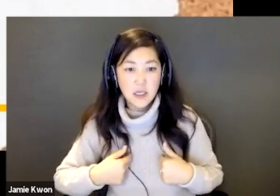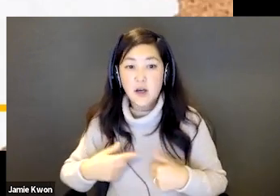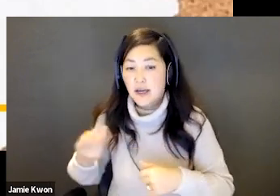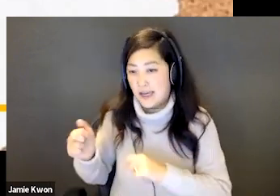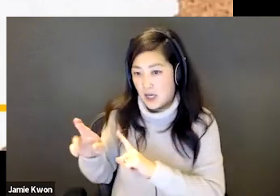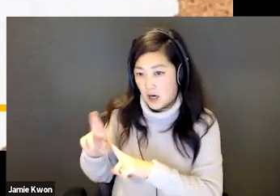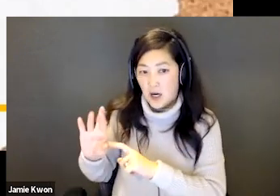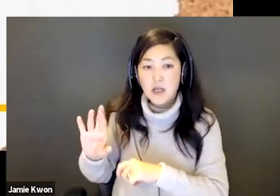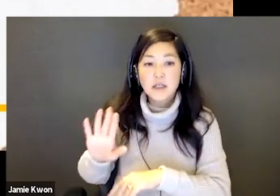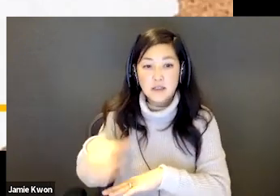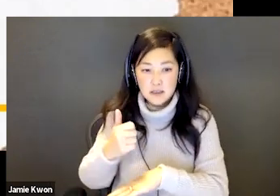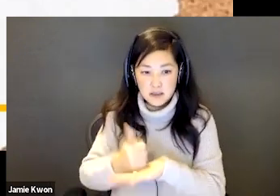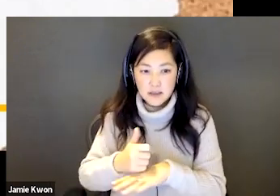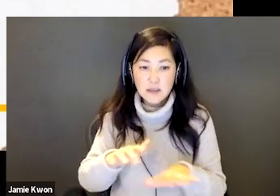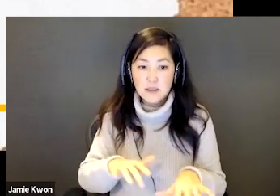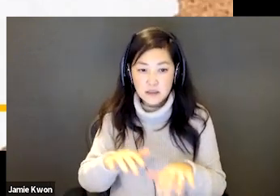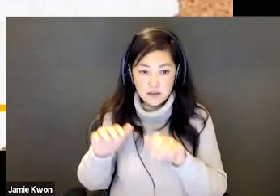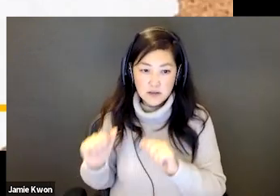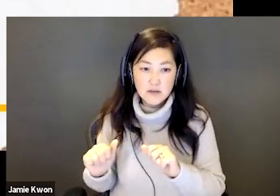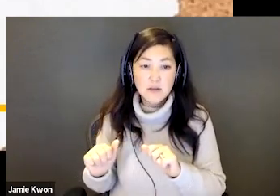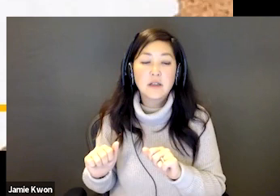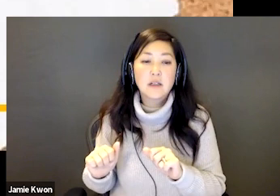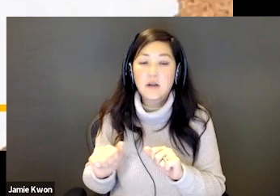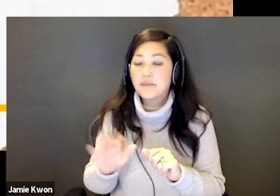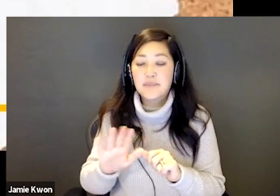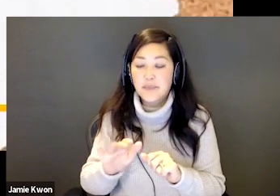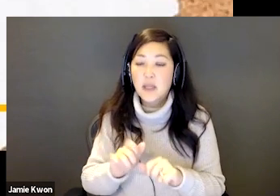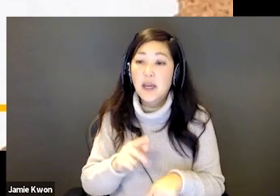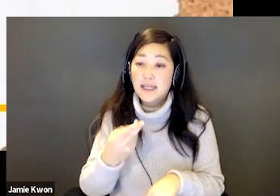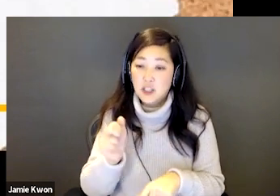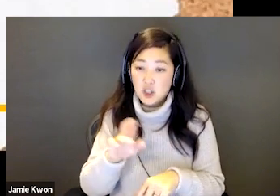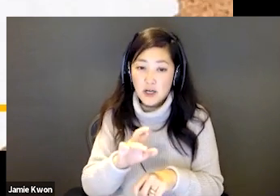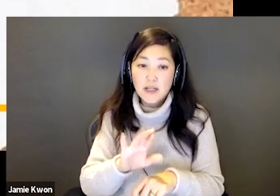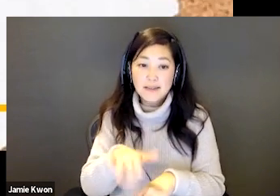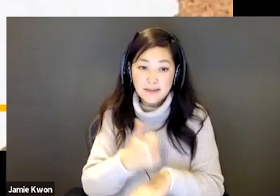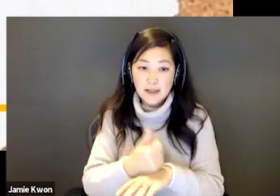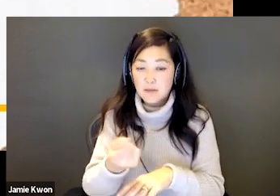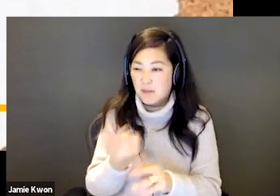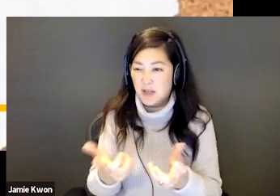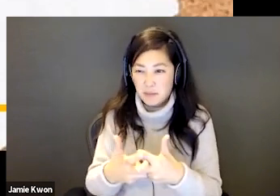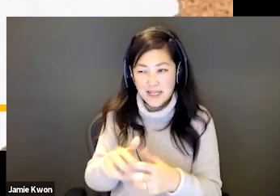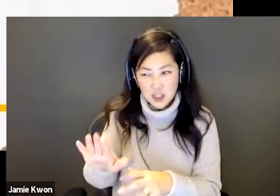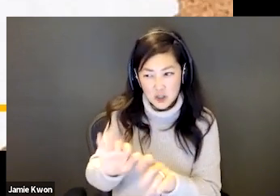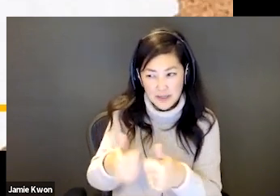arranged a departure befitting the agency more than me, as long as I agreed in